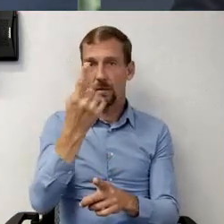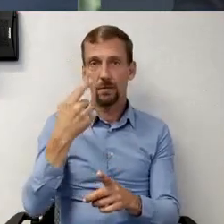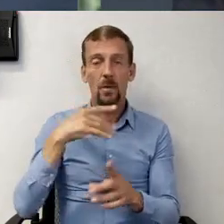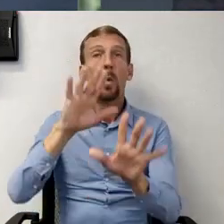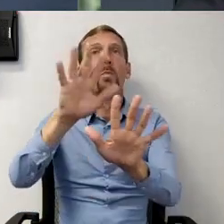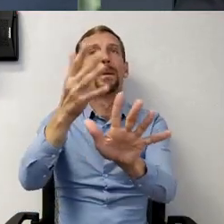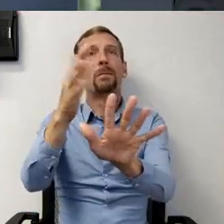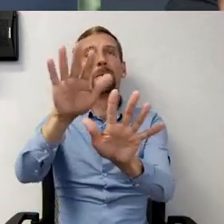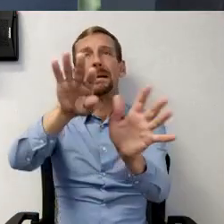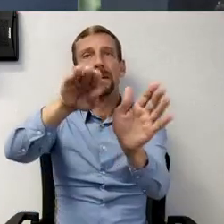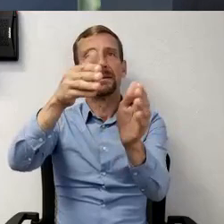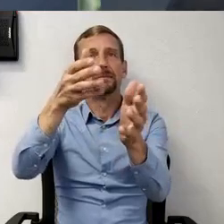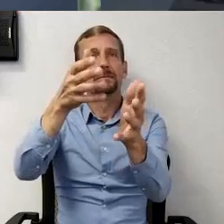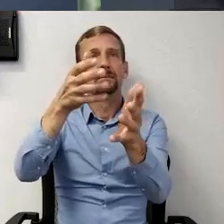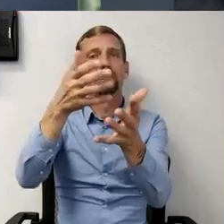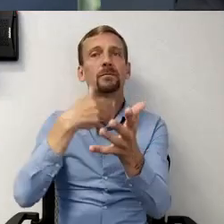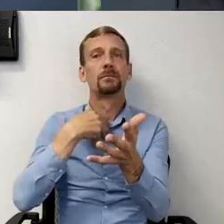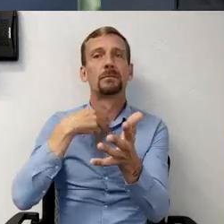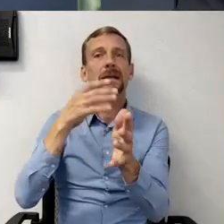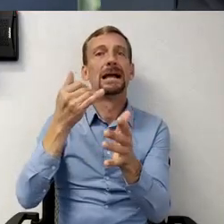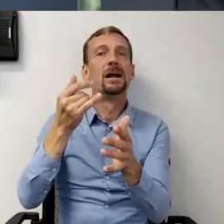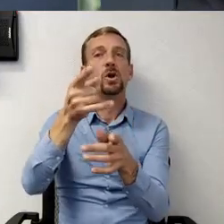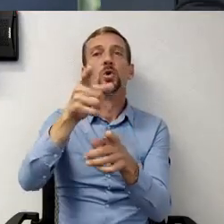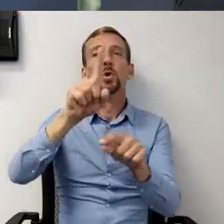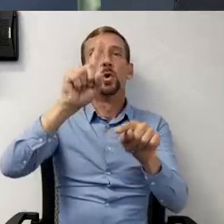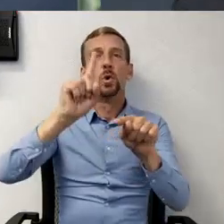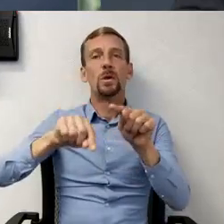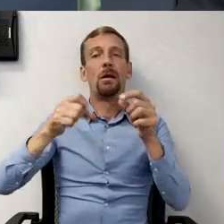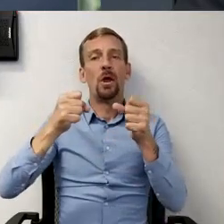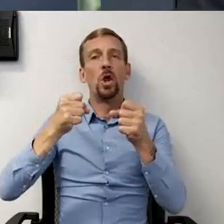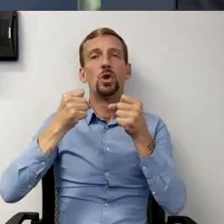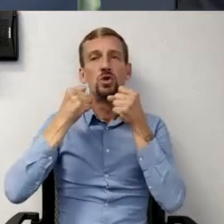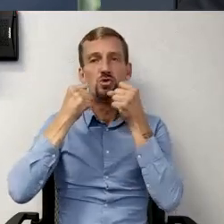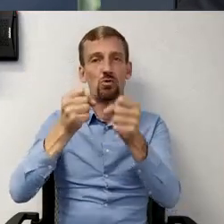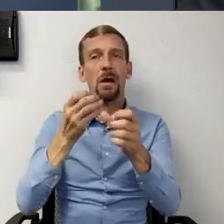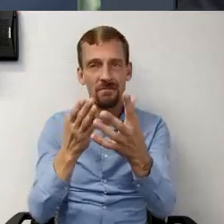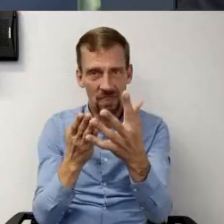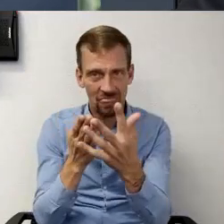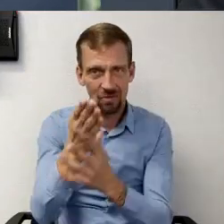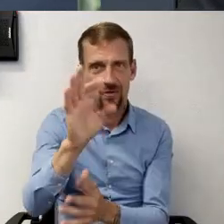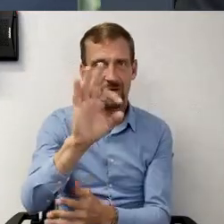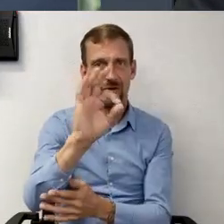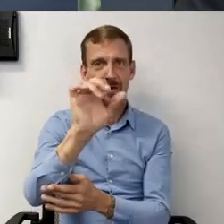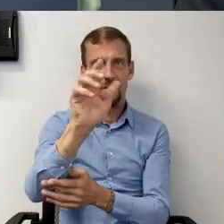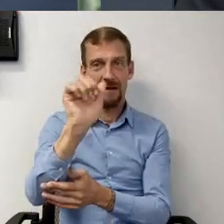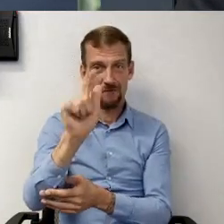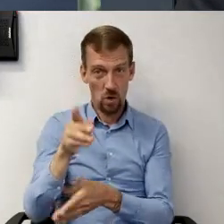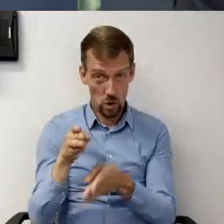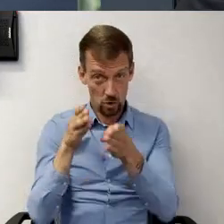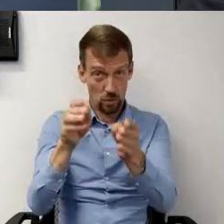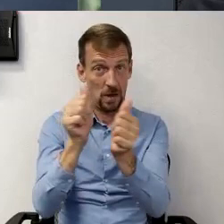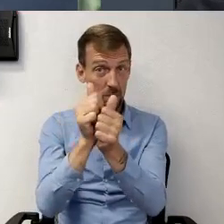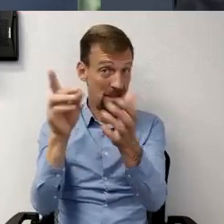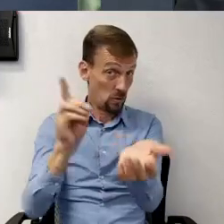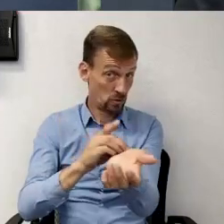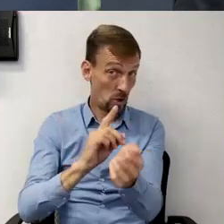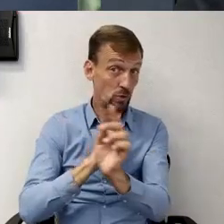back. So while you can't drive up to Floral Street and get your specimen collected without a physician order,